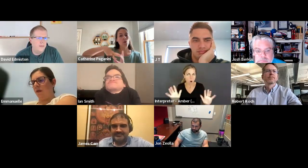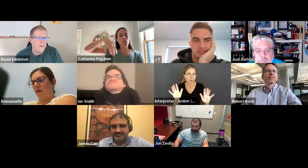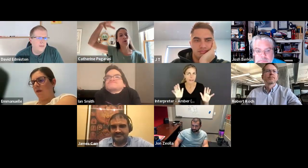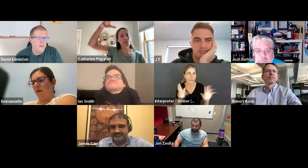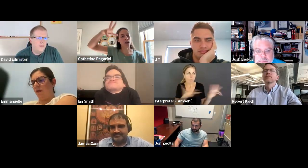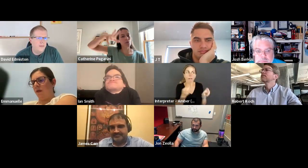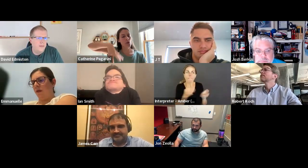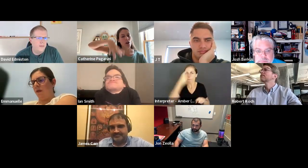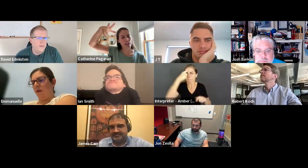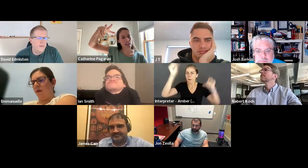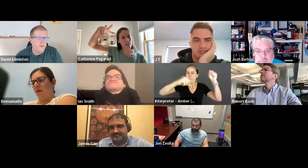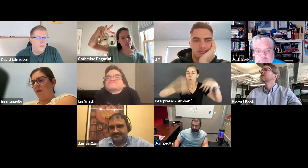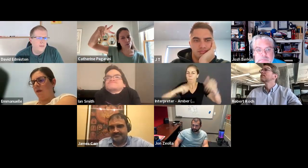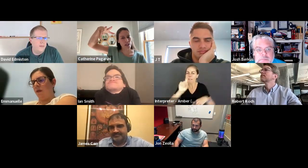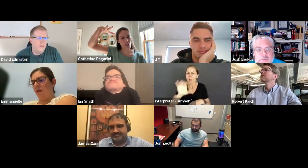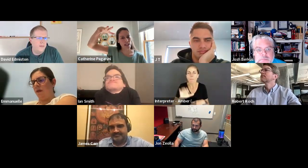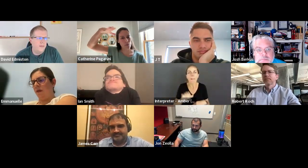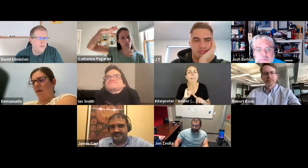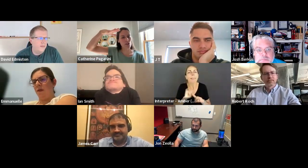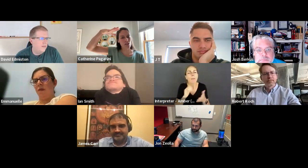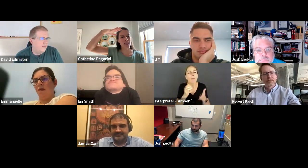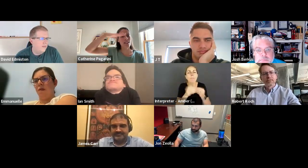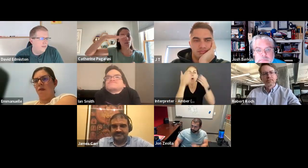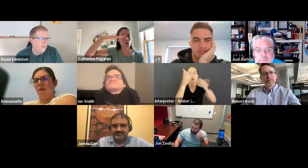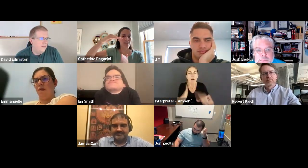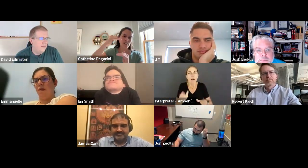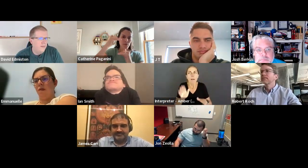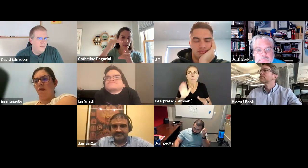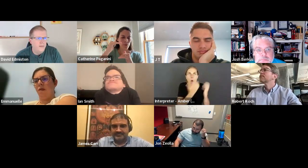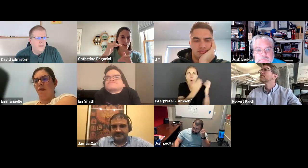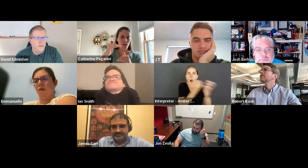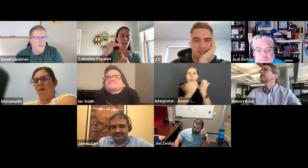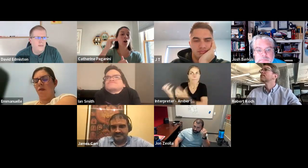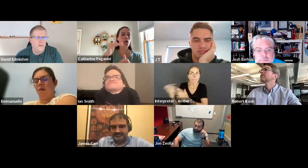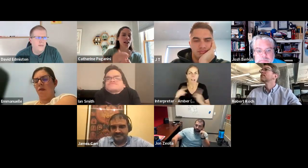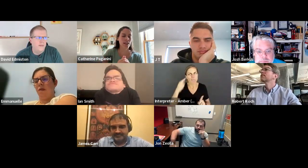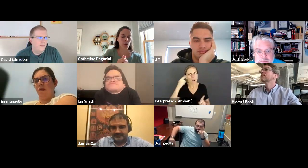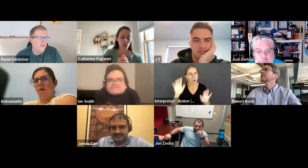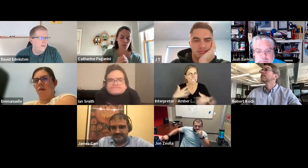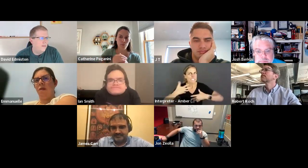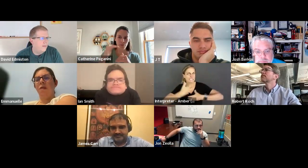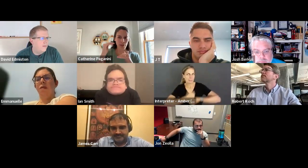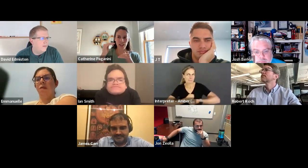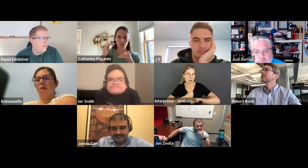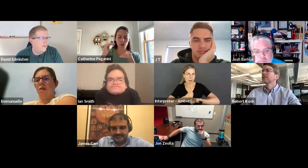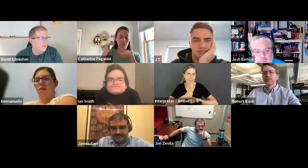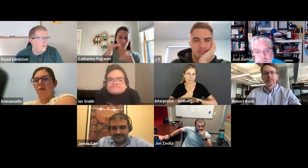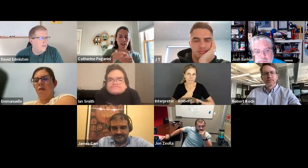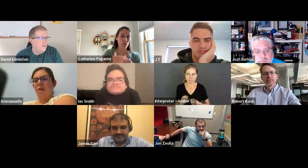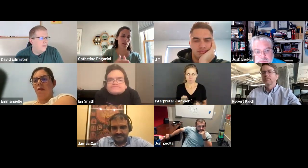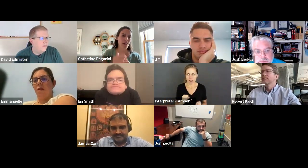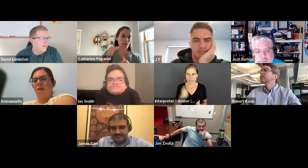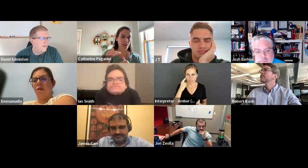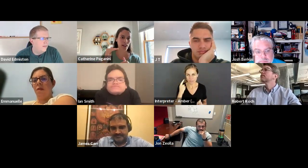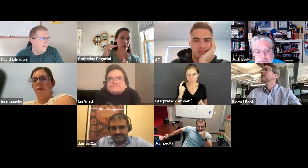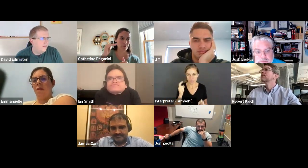were more broken down between audiences, but I thought like maybe just like summarizing them and like putting, because they all I think go like if we kind of